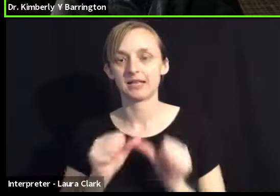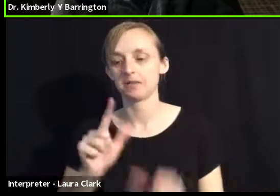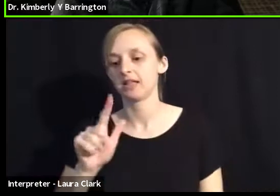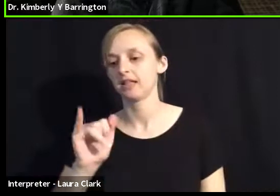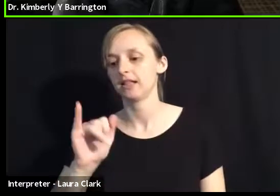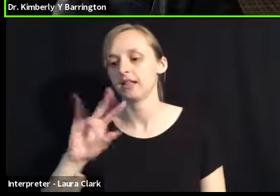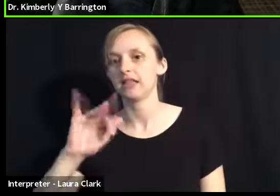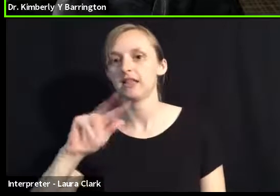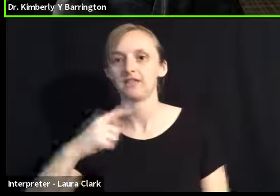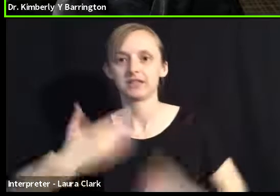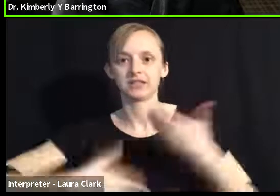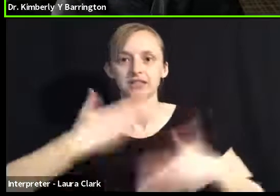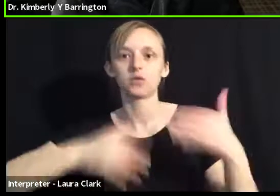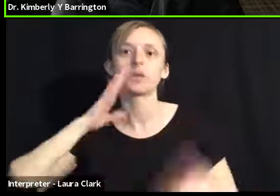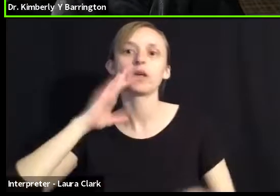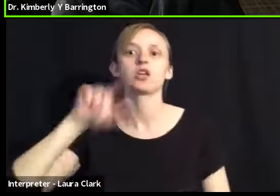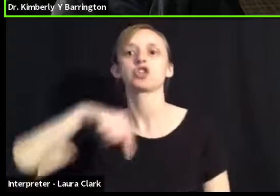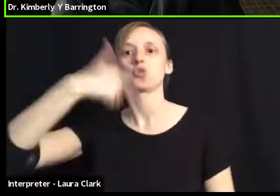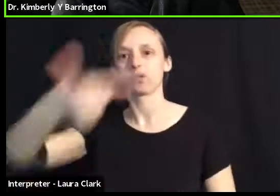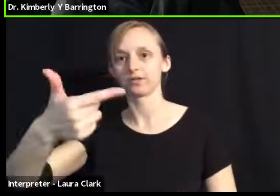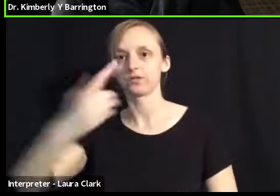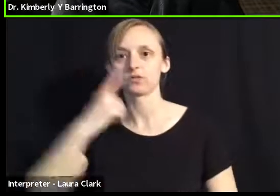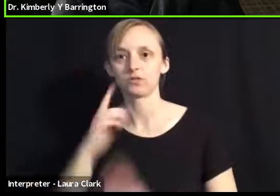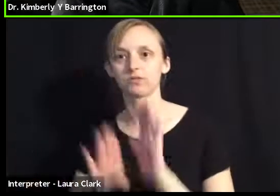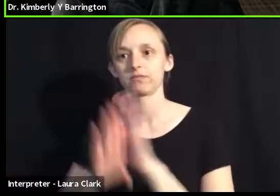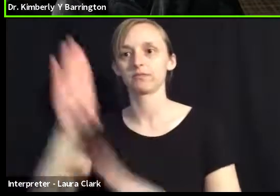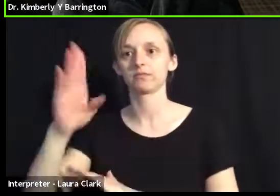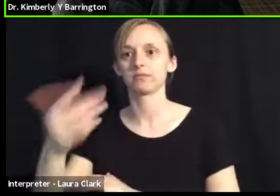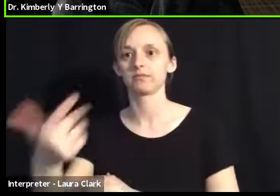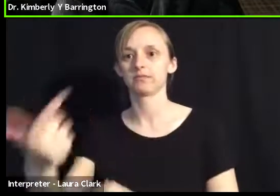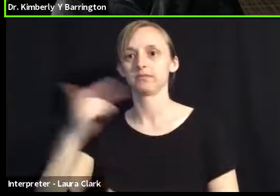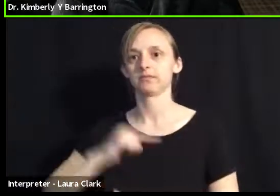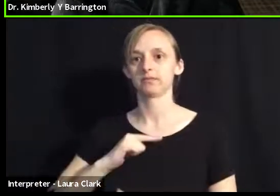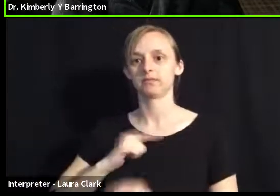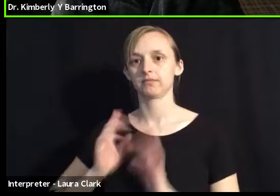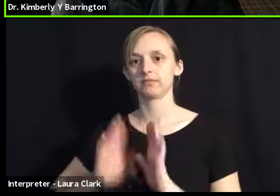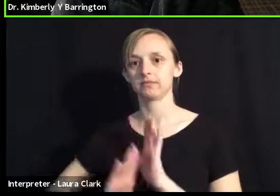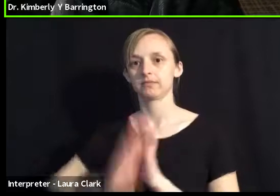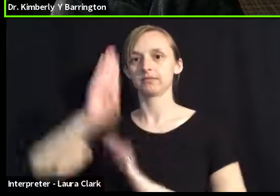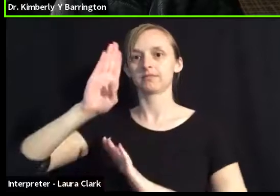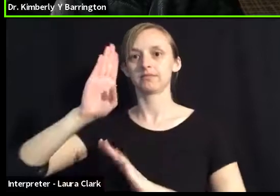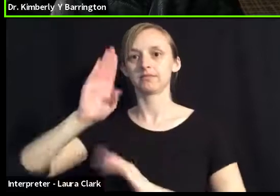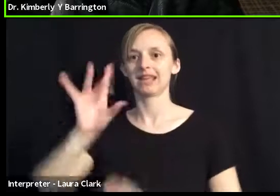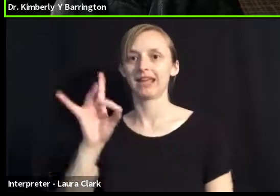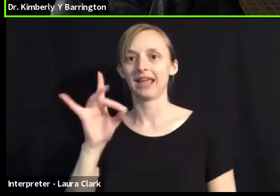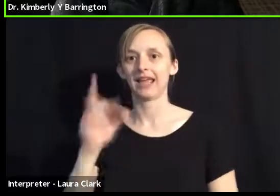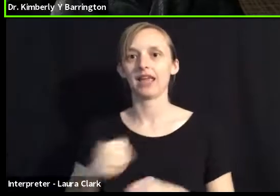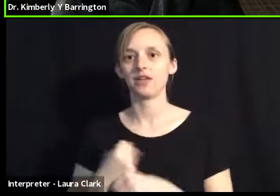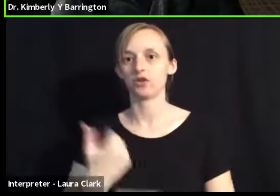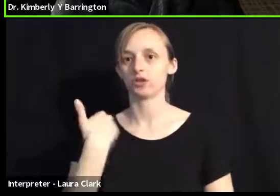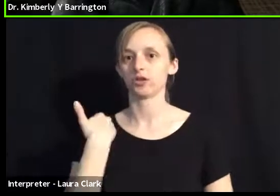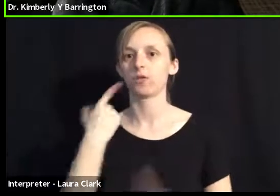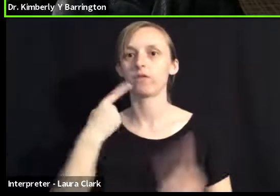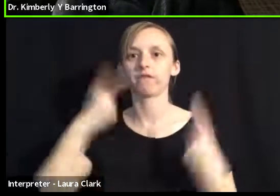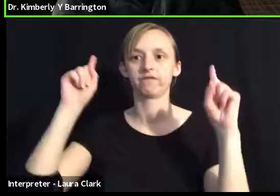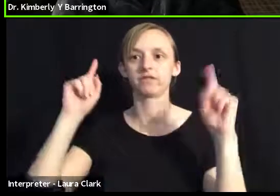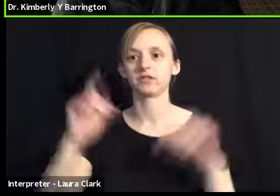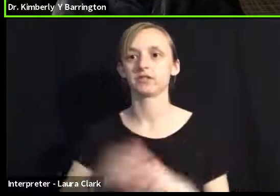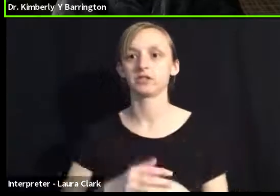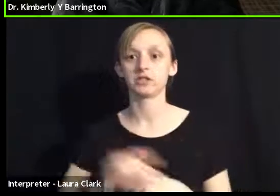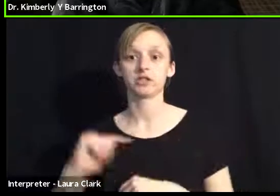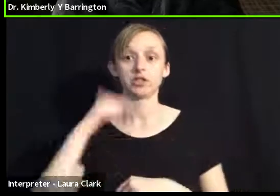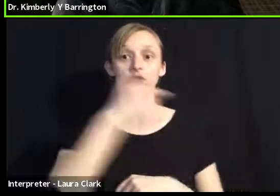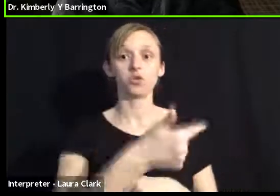gonna come. And my turn came like 8 years ago. And your turn came